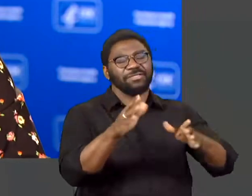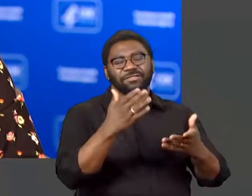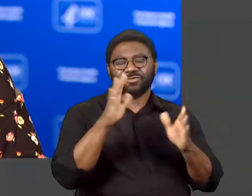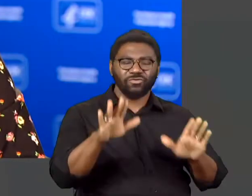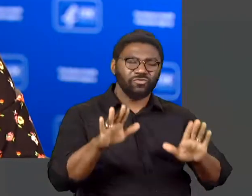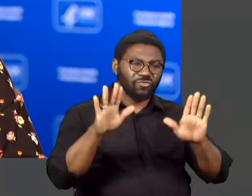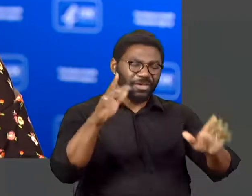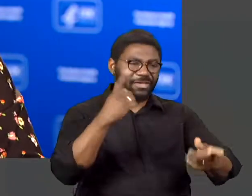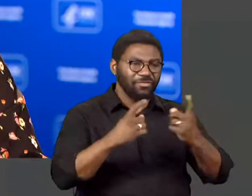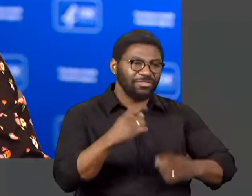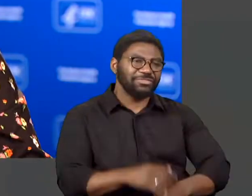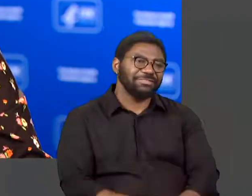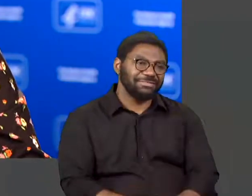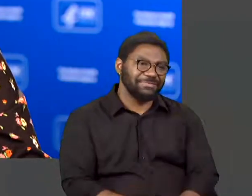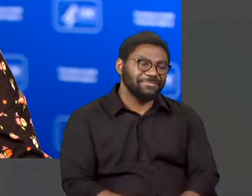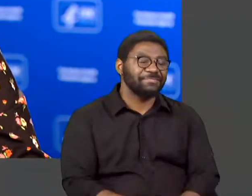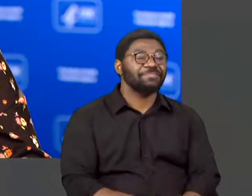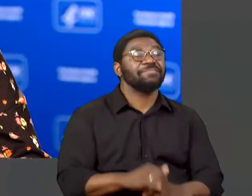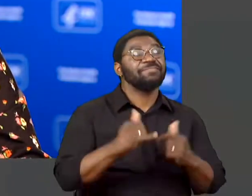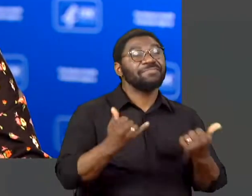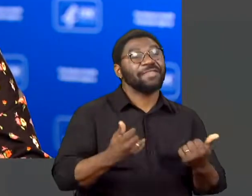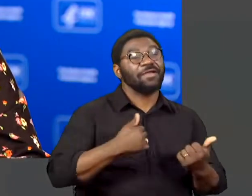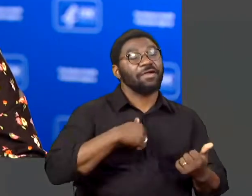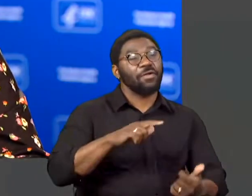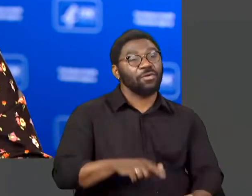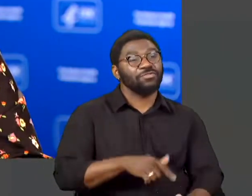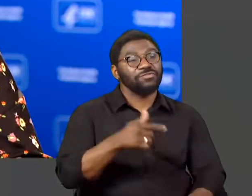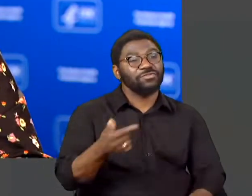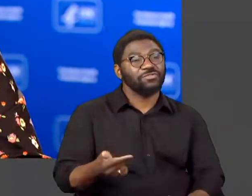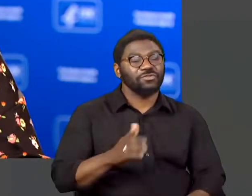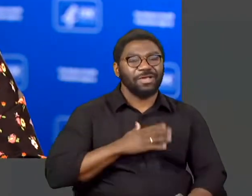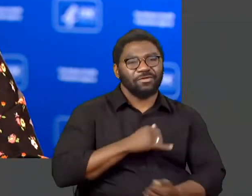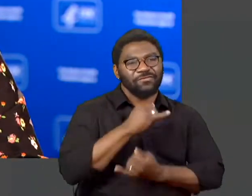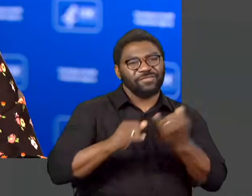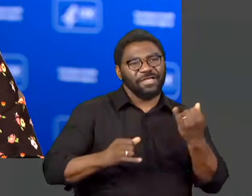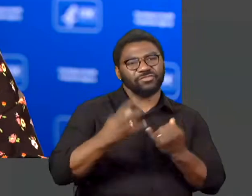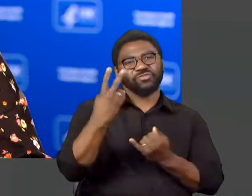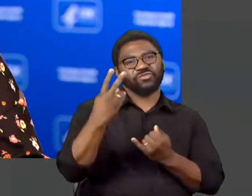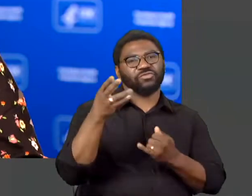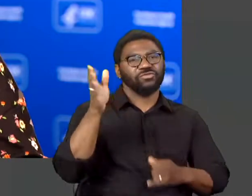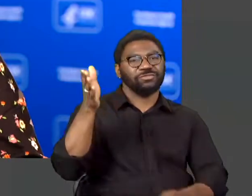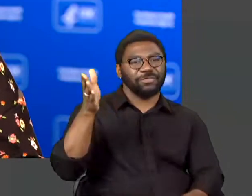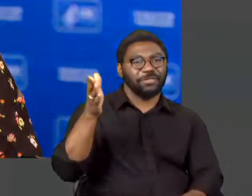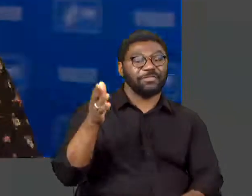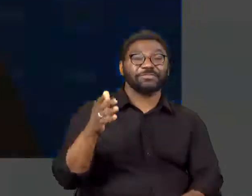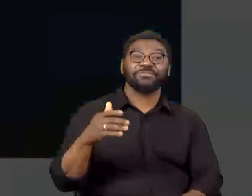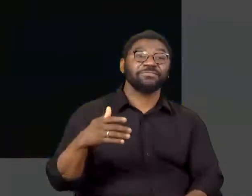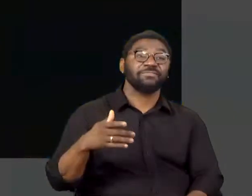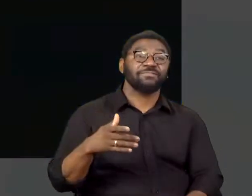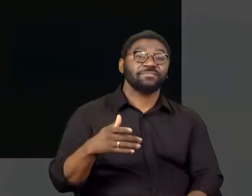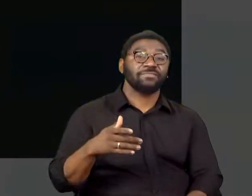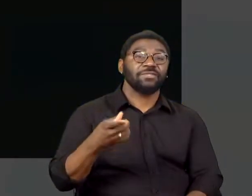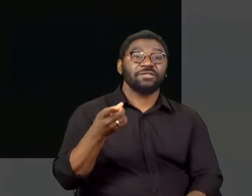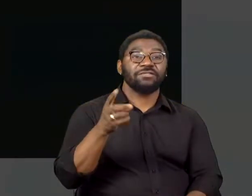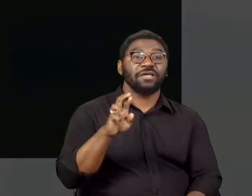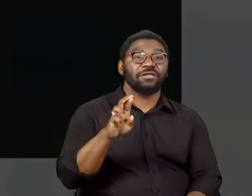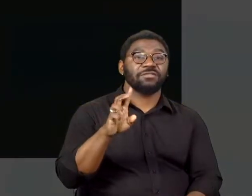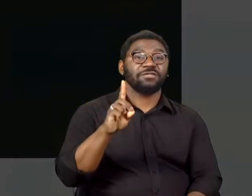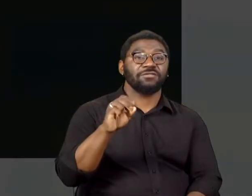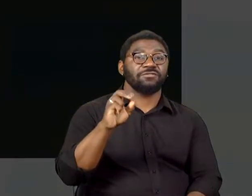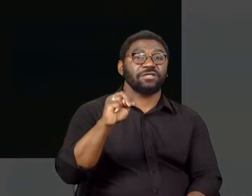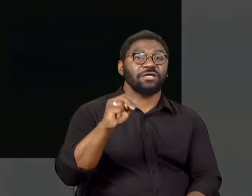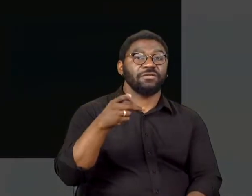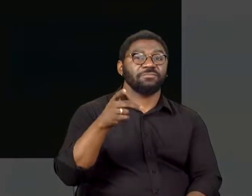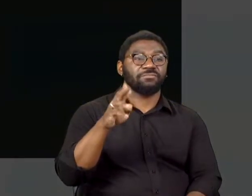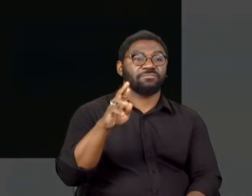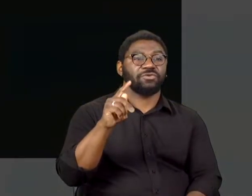questions. I'd now like to turn to our final 2 speakers. I'll start by introducing Dr. Dawn